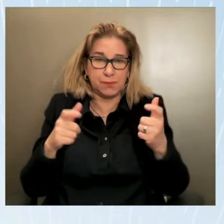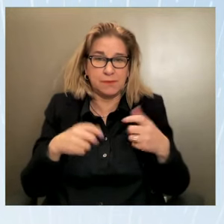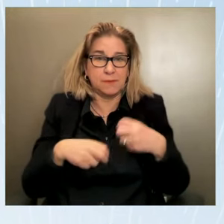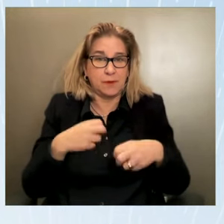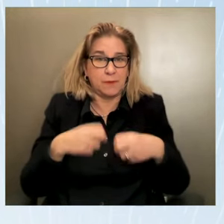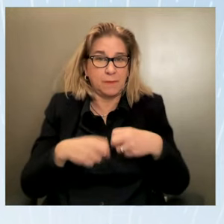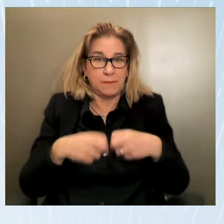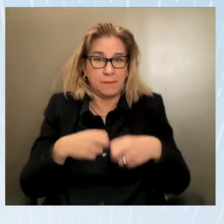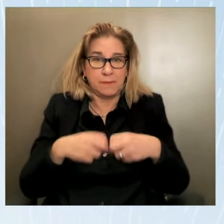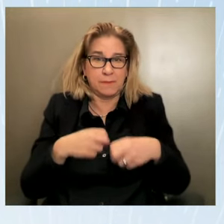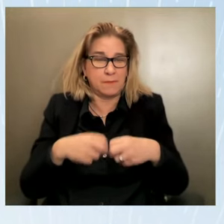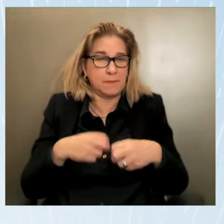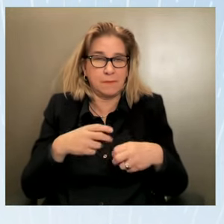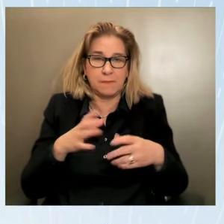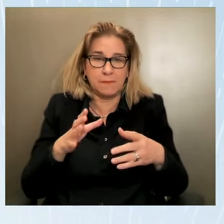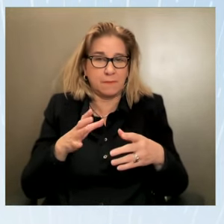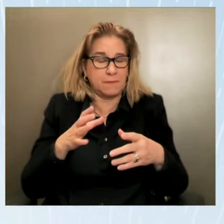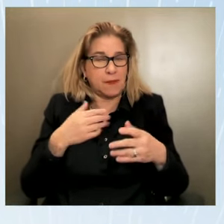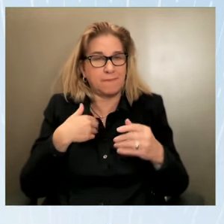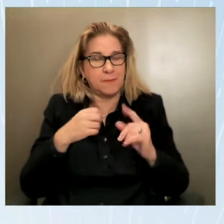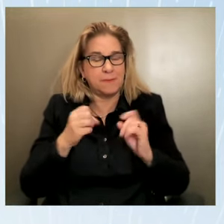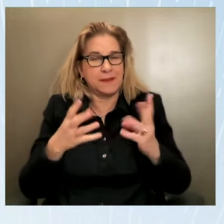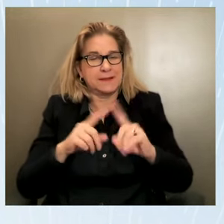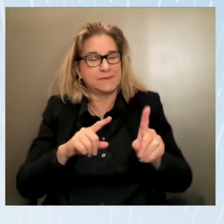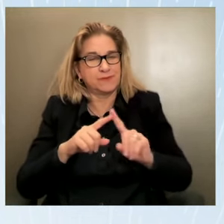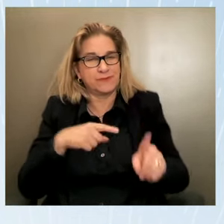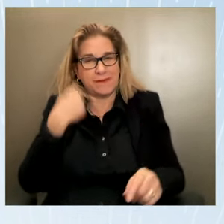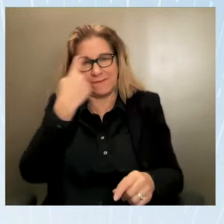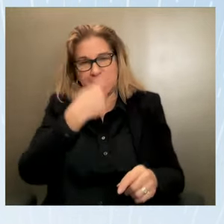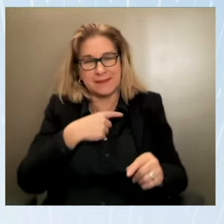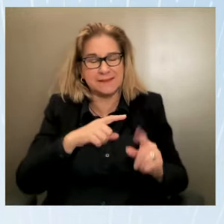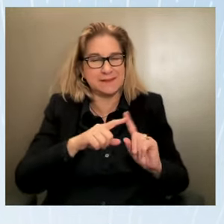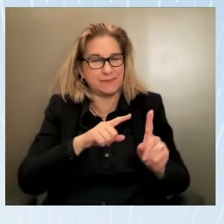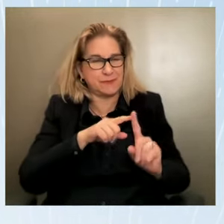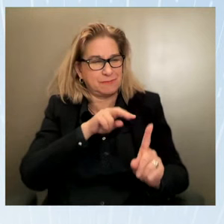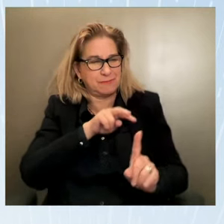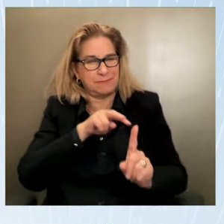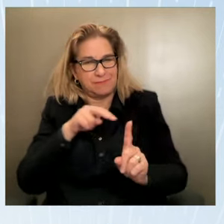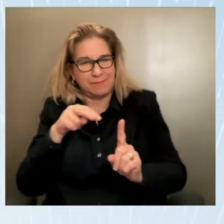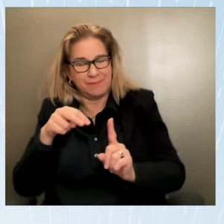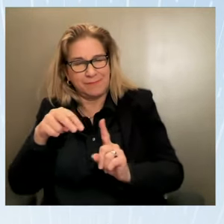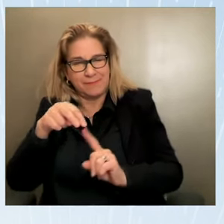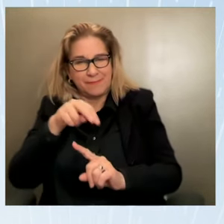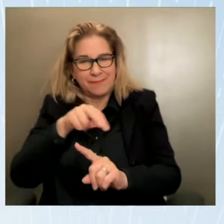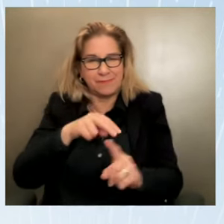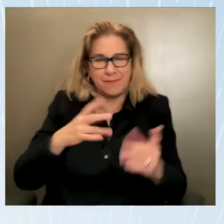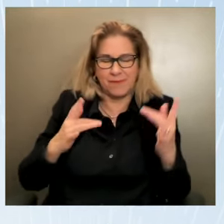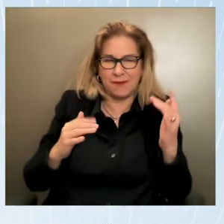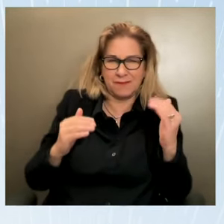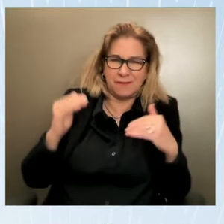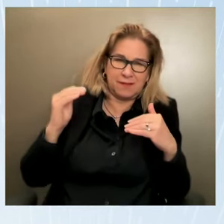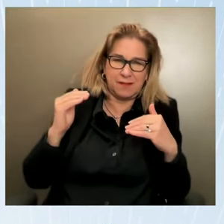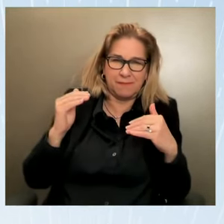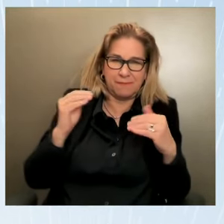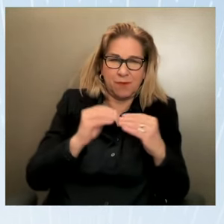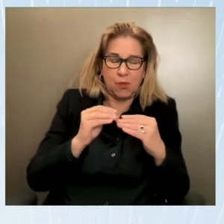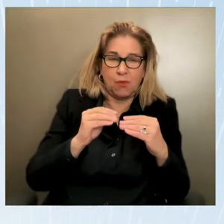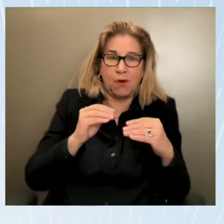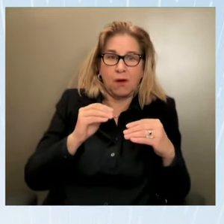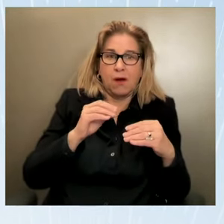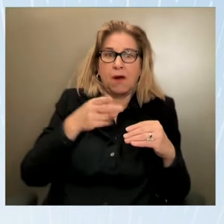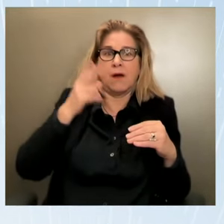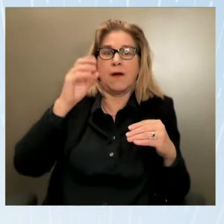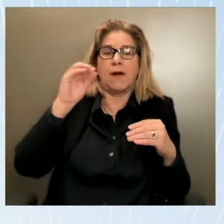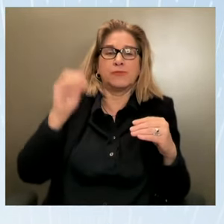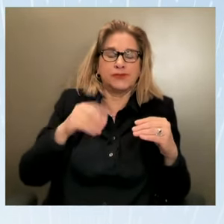includes a focus on its disproportionate impact on marginalized populations, including women and girls, LGBTQI